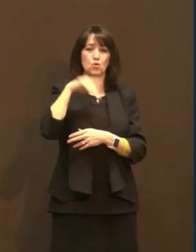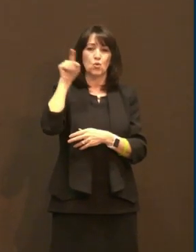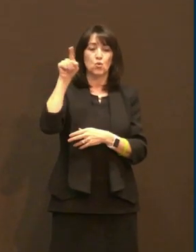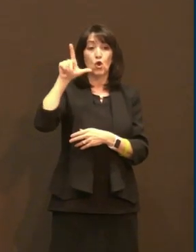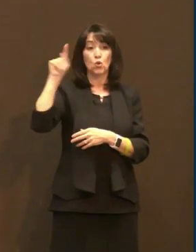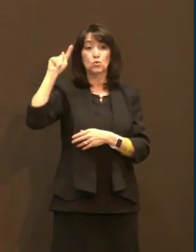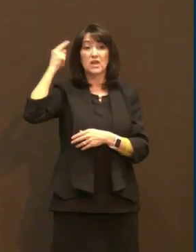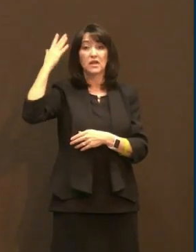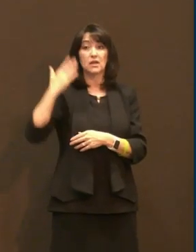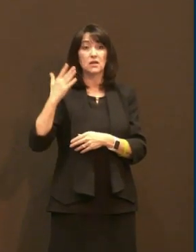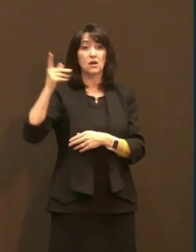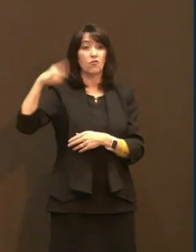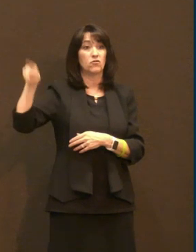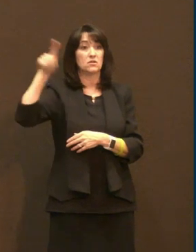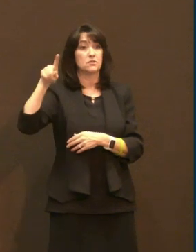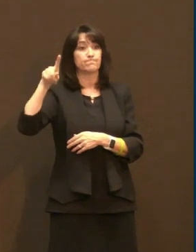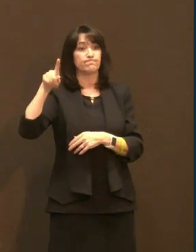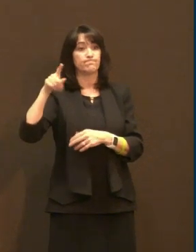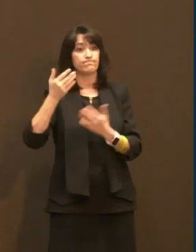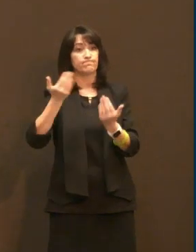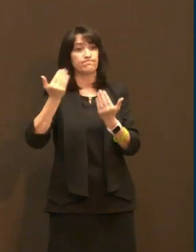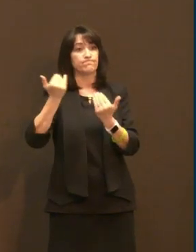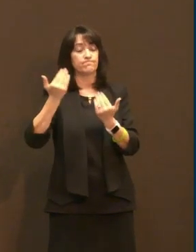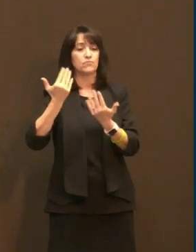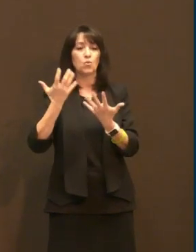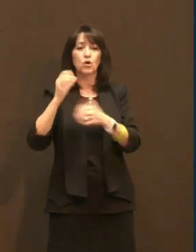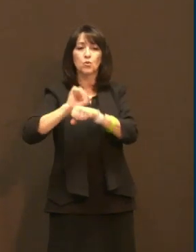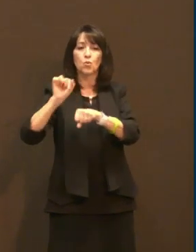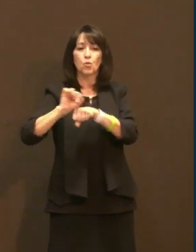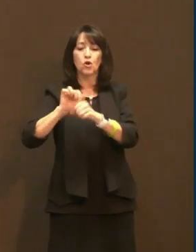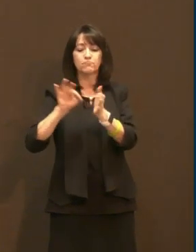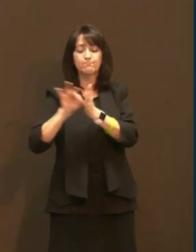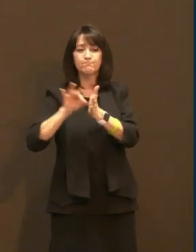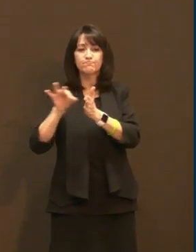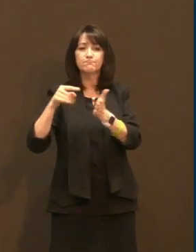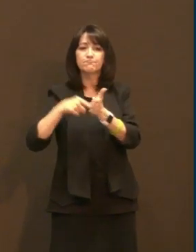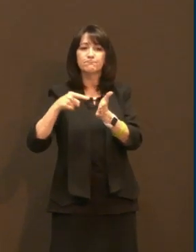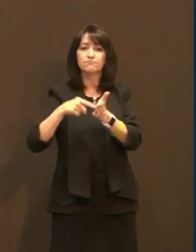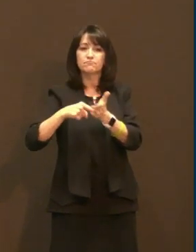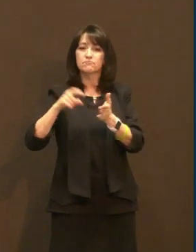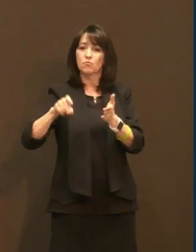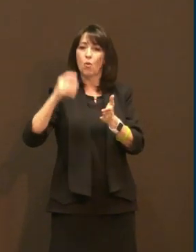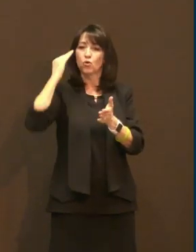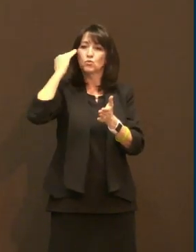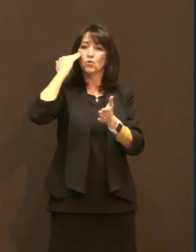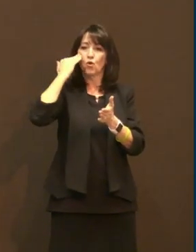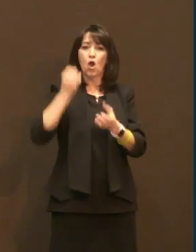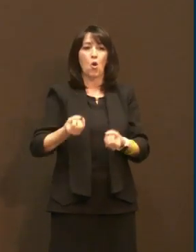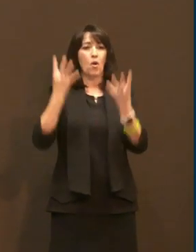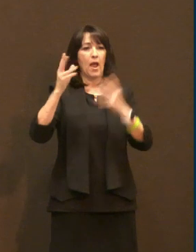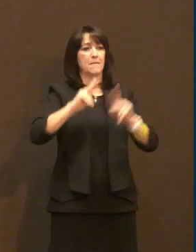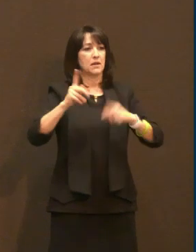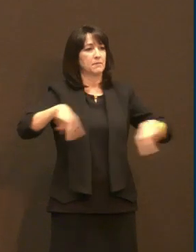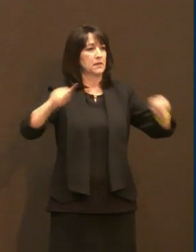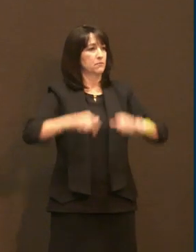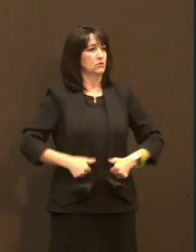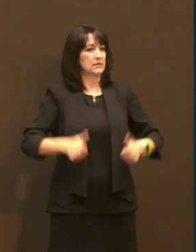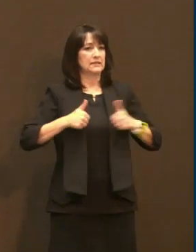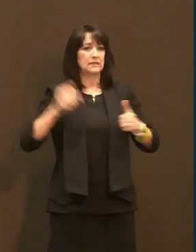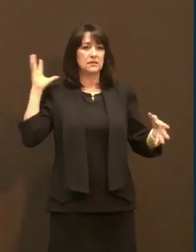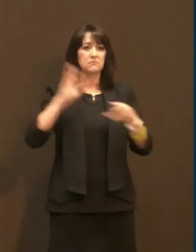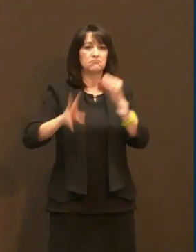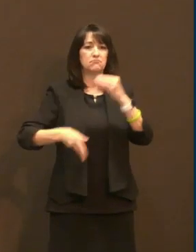folks working on that, and we appreciate all the community workers reaching out to make sure that we get everybody counted in our